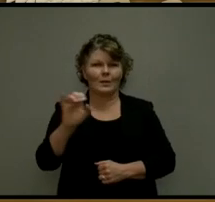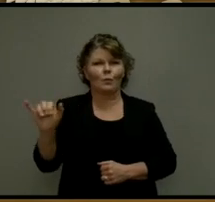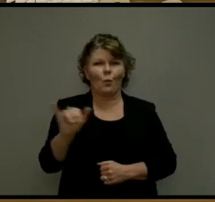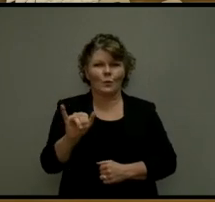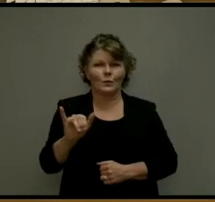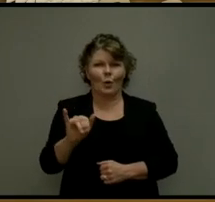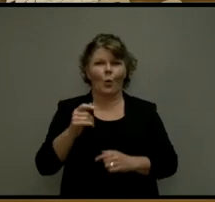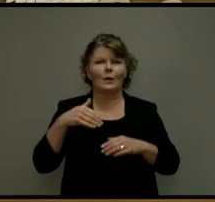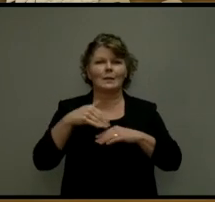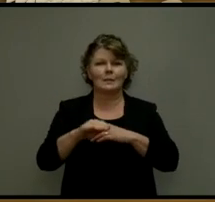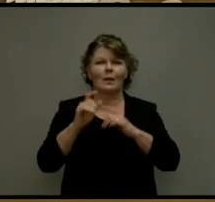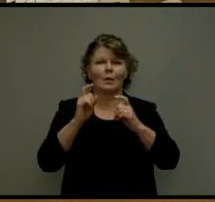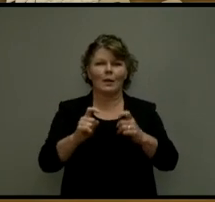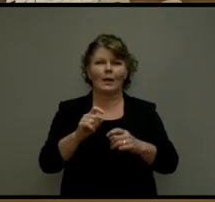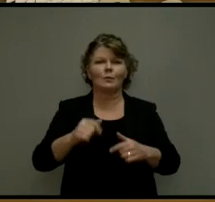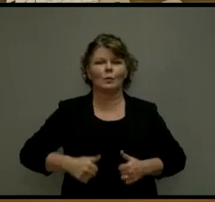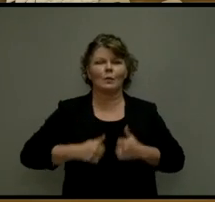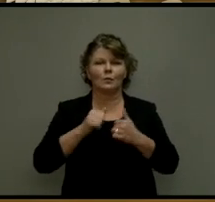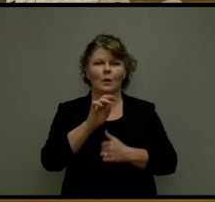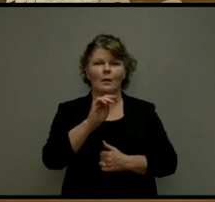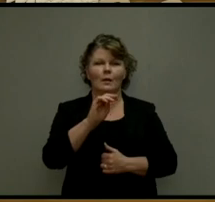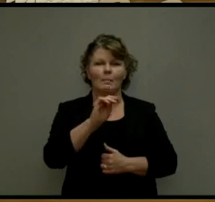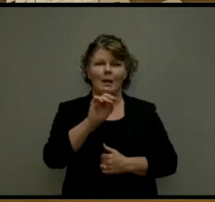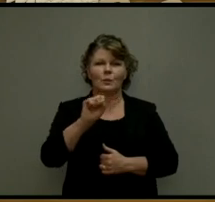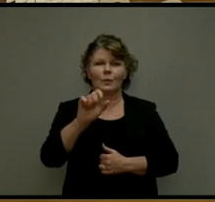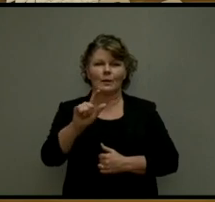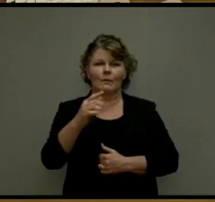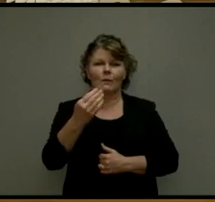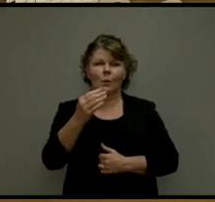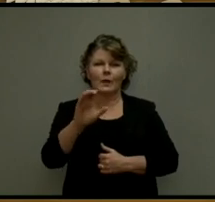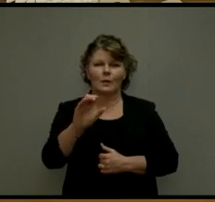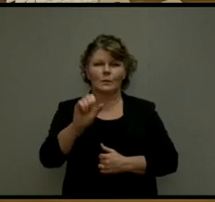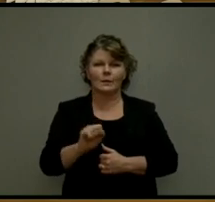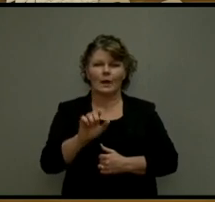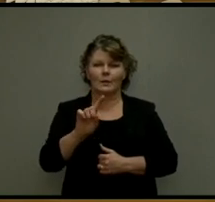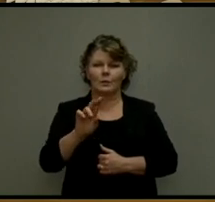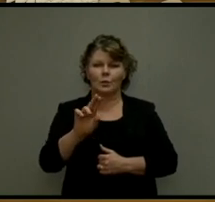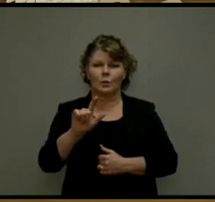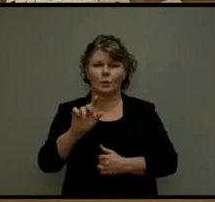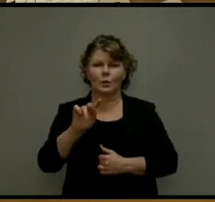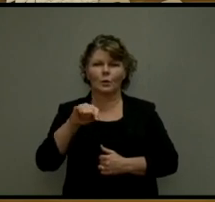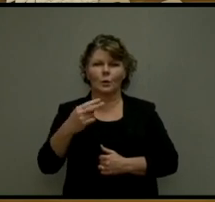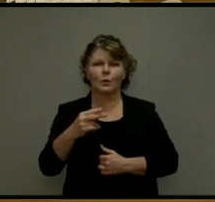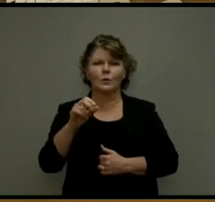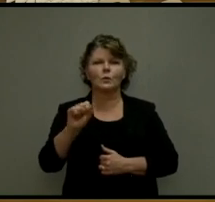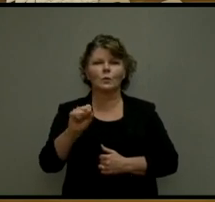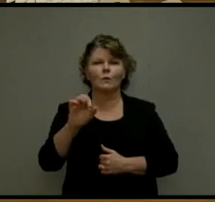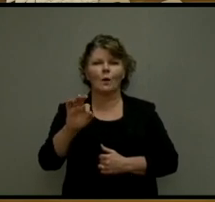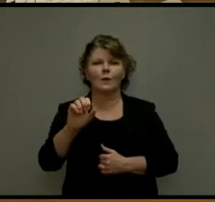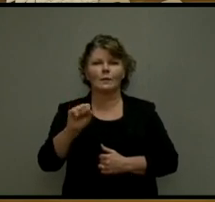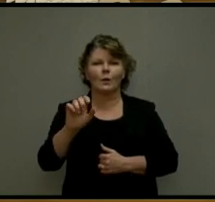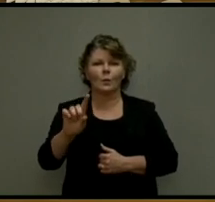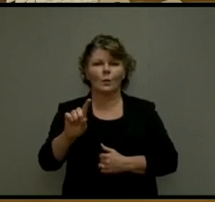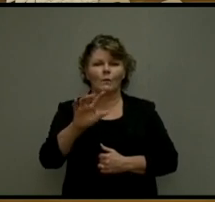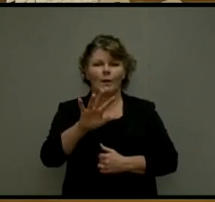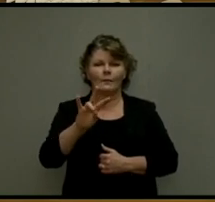gift to this address, Main Street Living, 1400 South Duluth Avenue, Sioux Falls, South